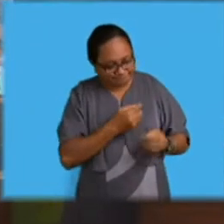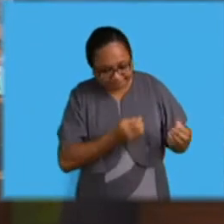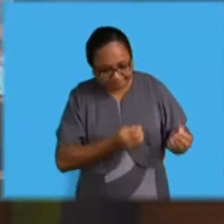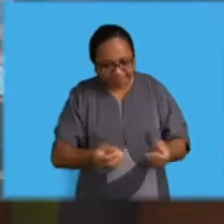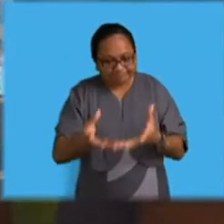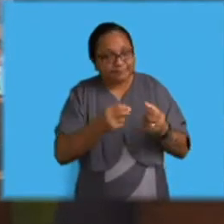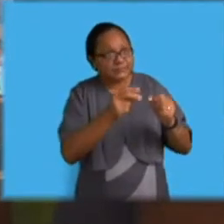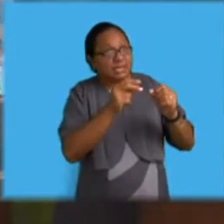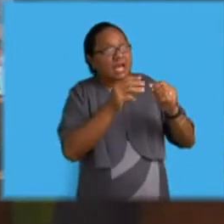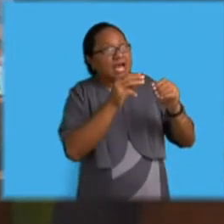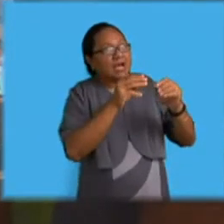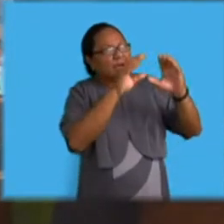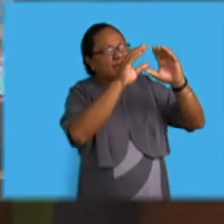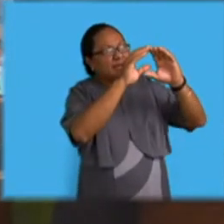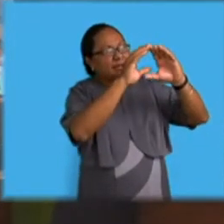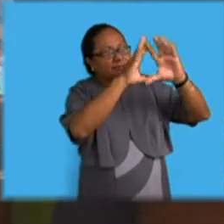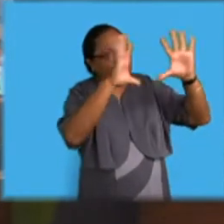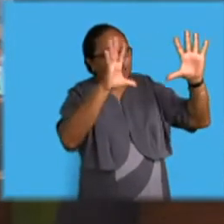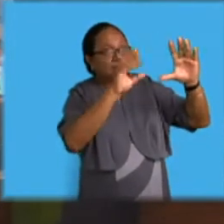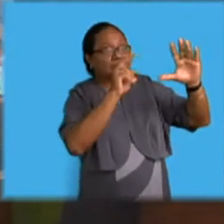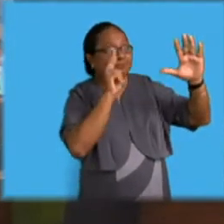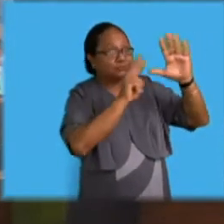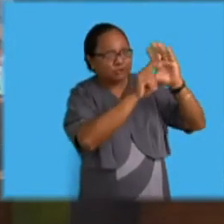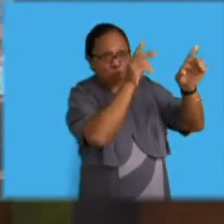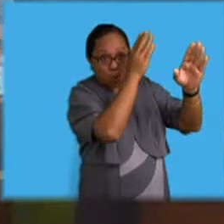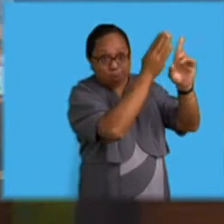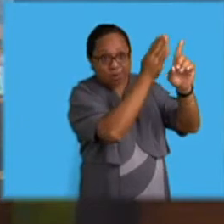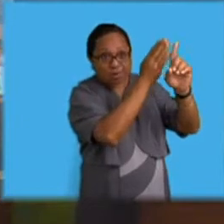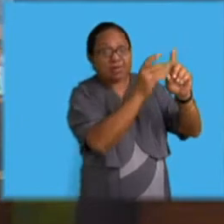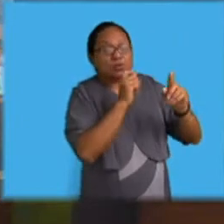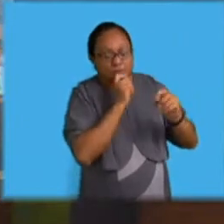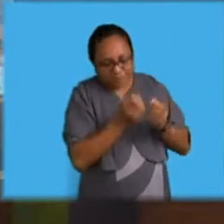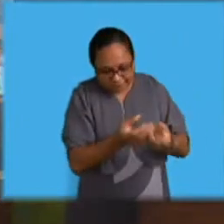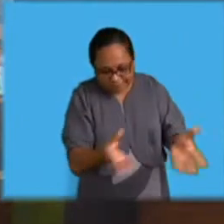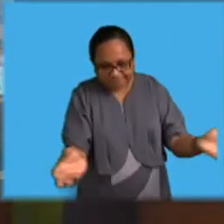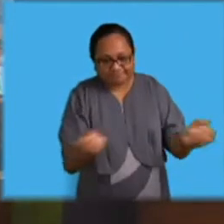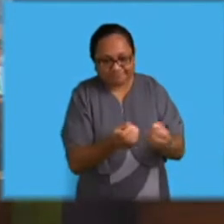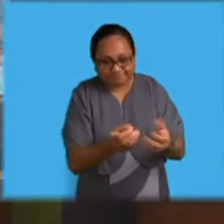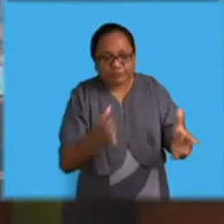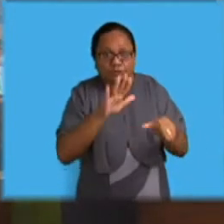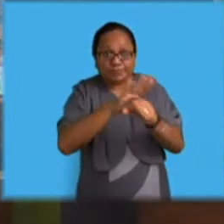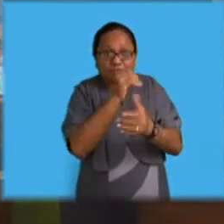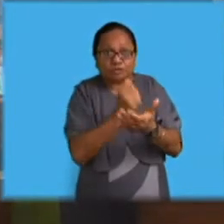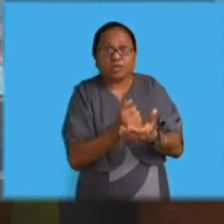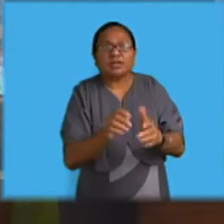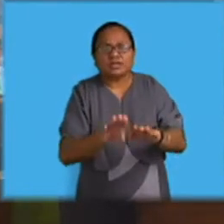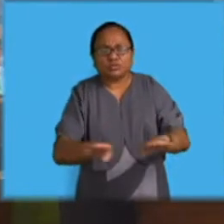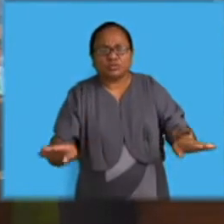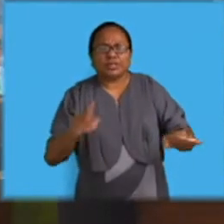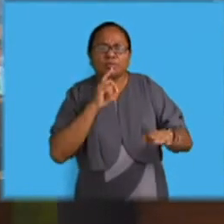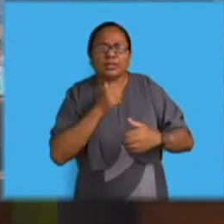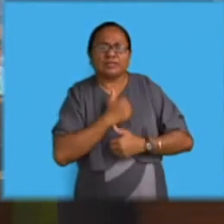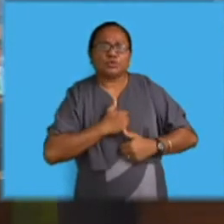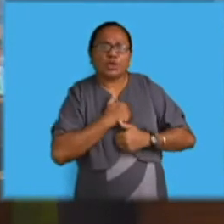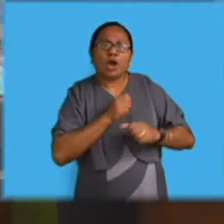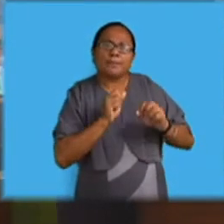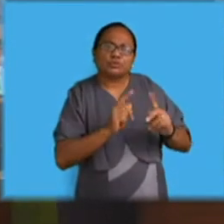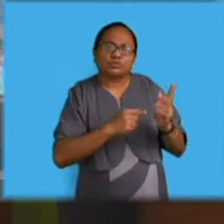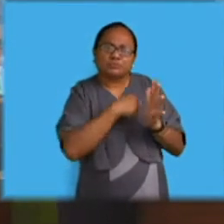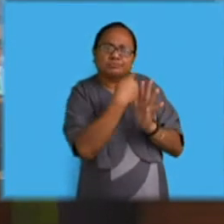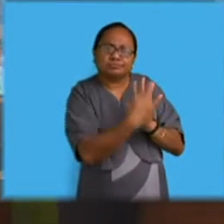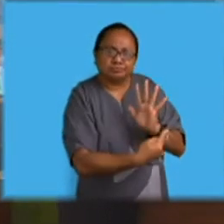and vision, ensuring that every child has a chance to reach his or her potential by enjoying the vast opportunities provided by